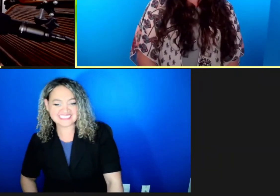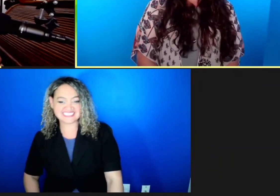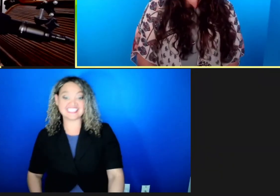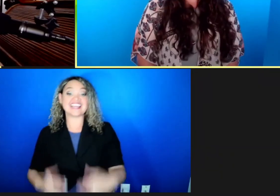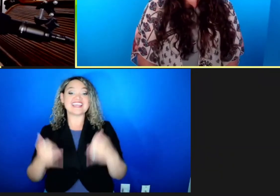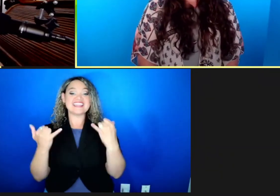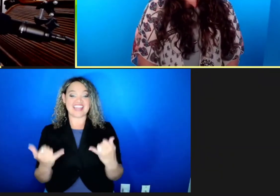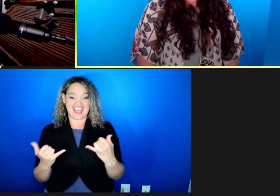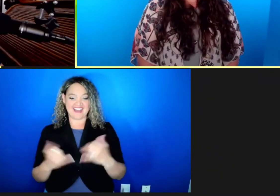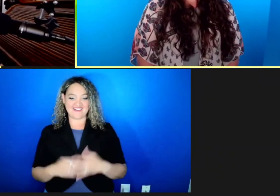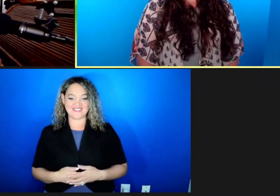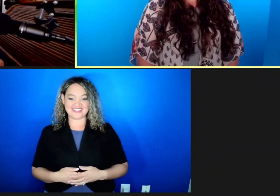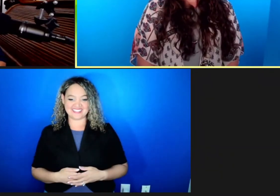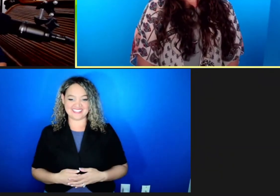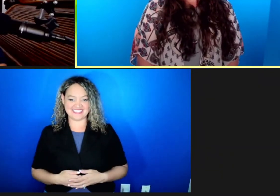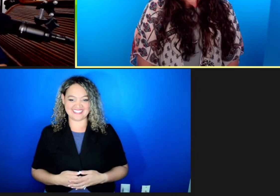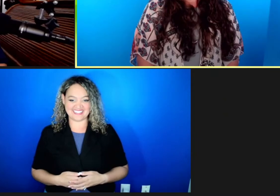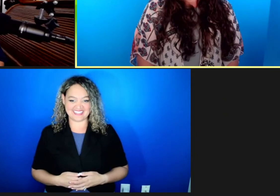Now,